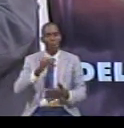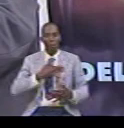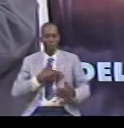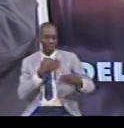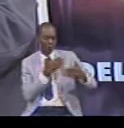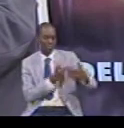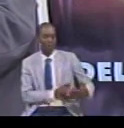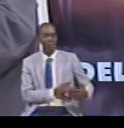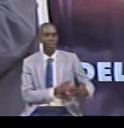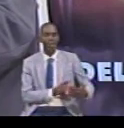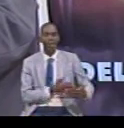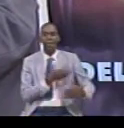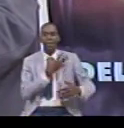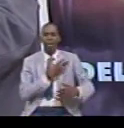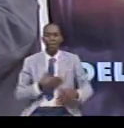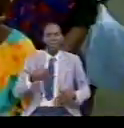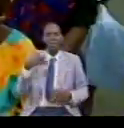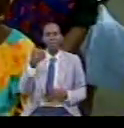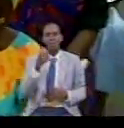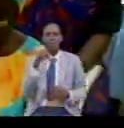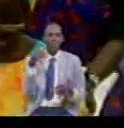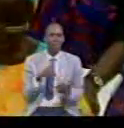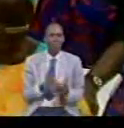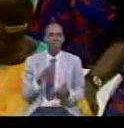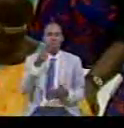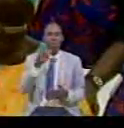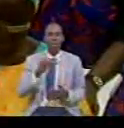And 10,000 by my right hand,